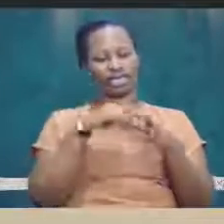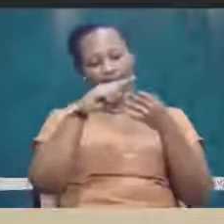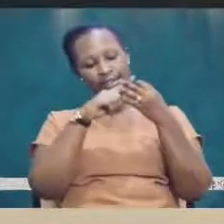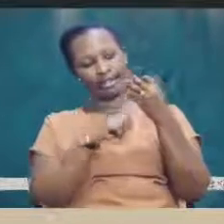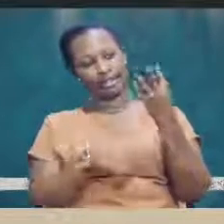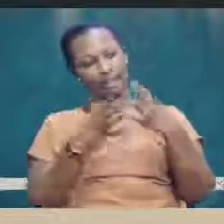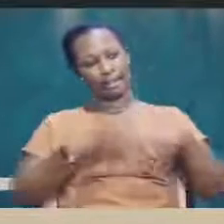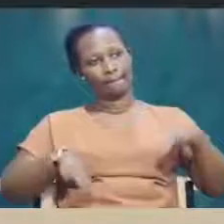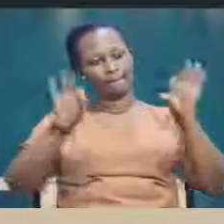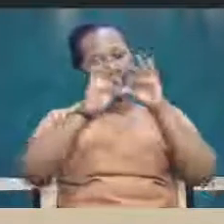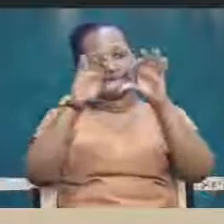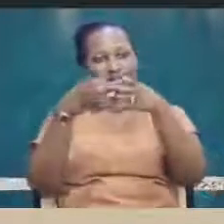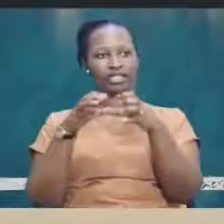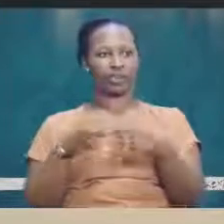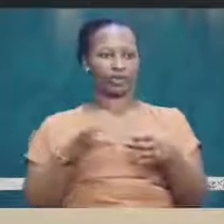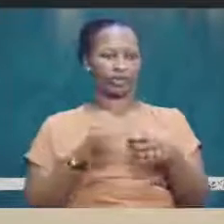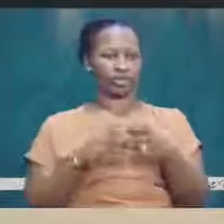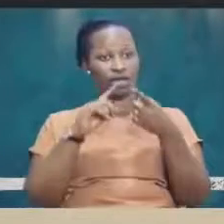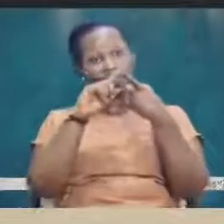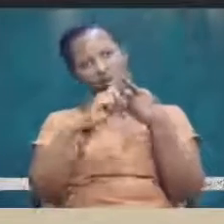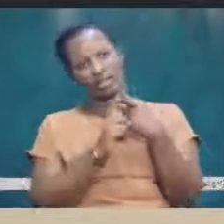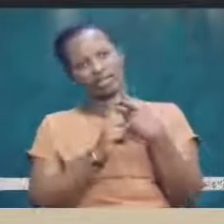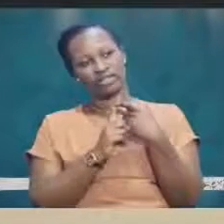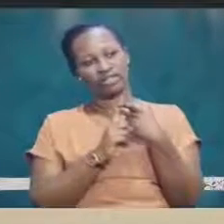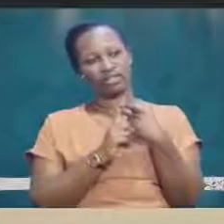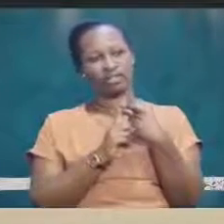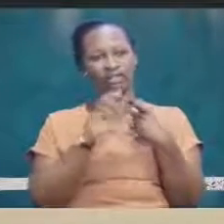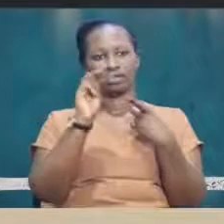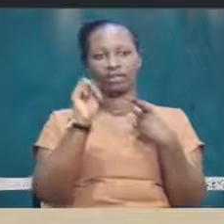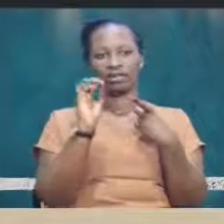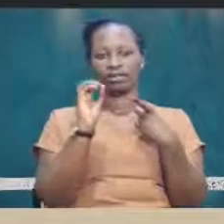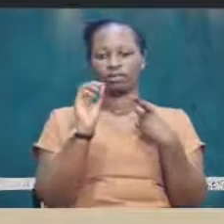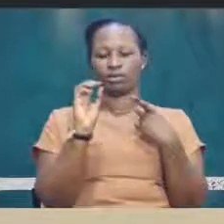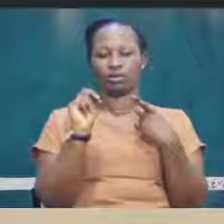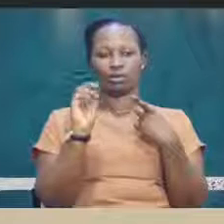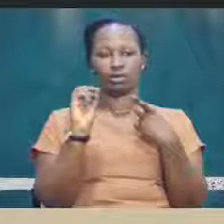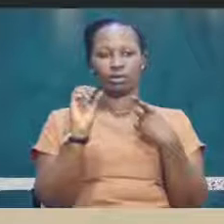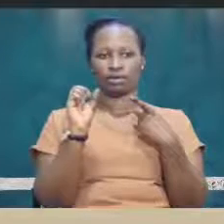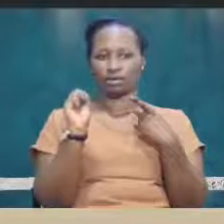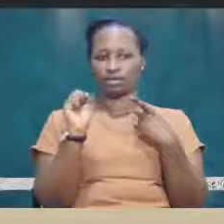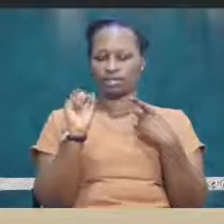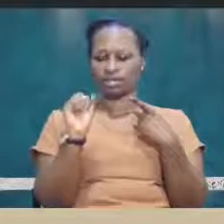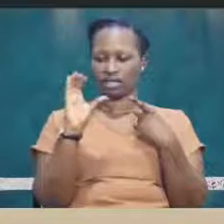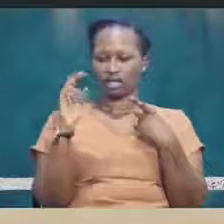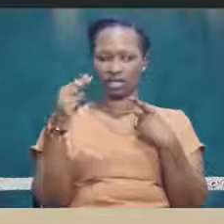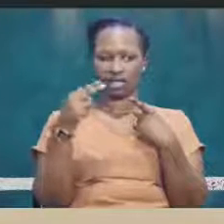main categories. One of them is monosaccharide.